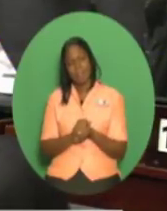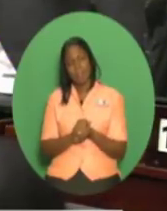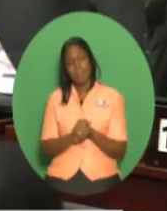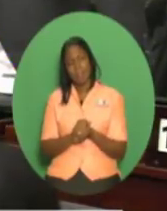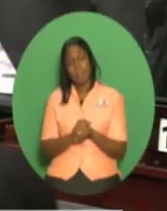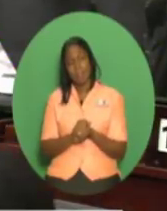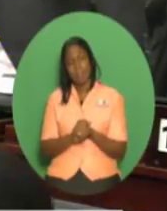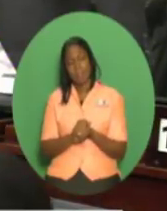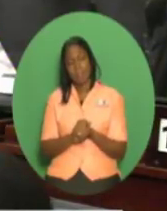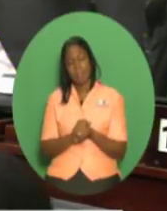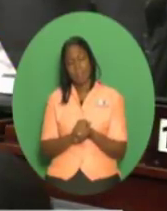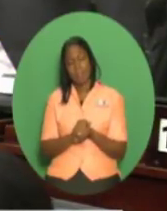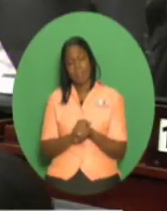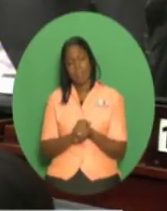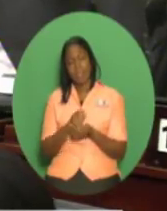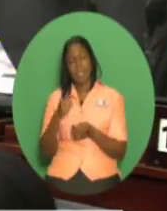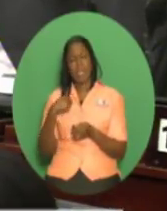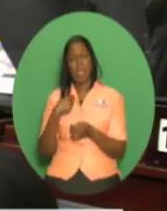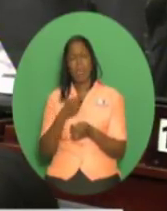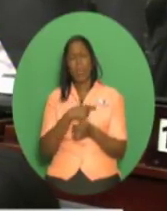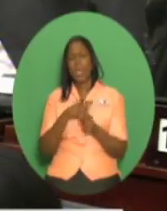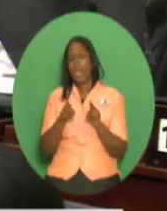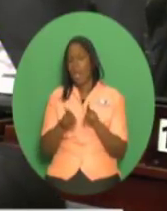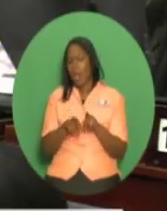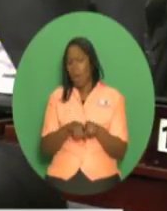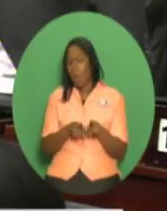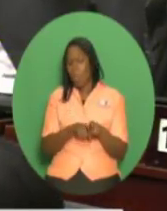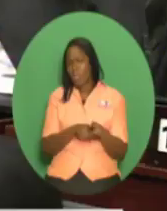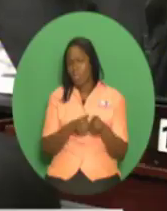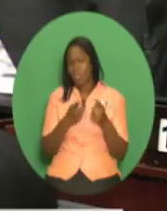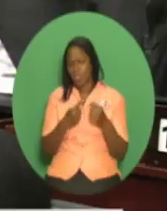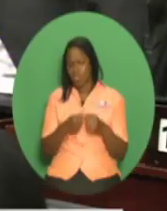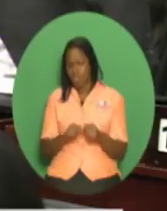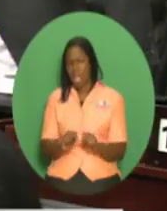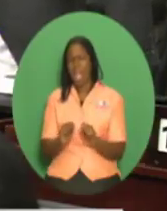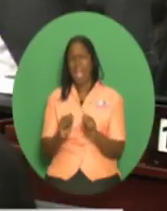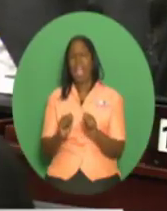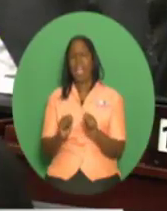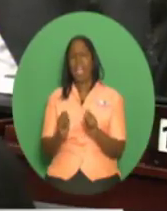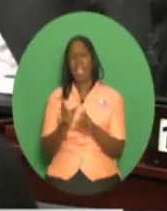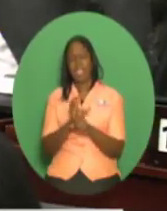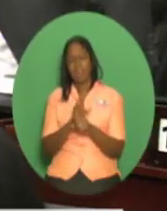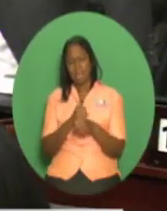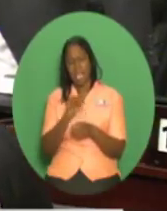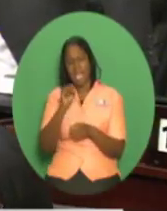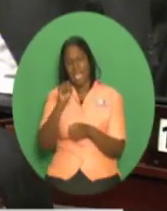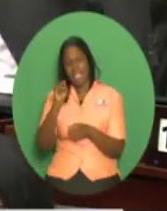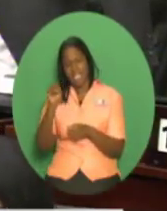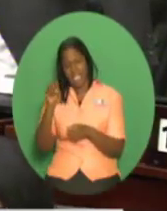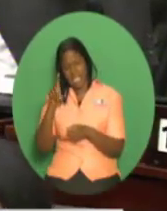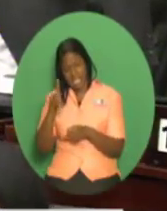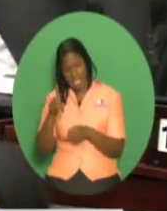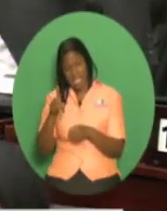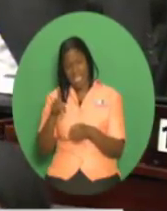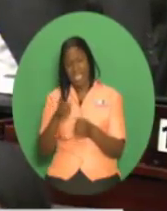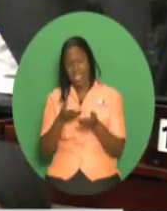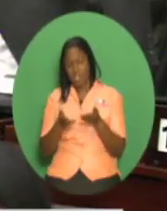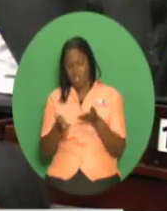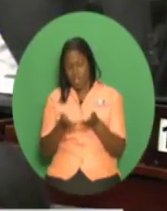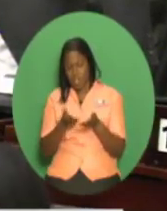We are also strengthening our Student Support Services Division so that we will have